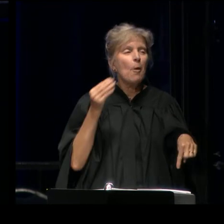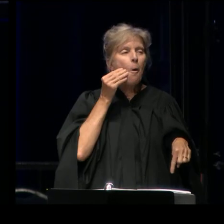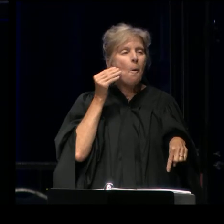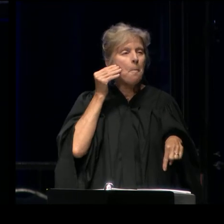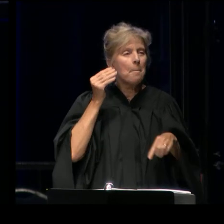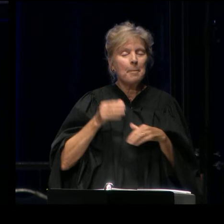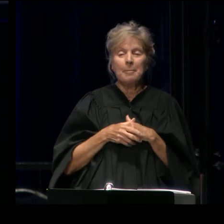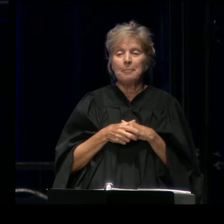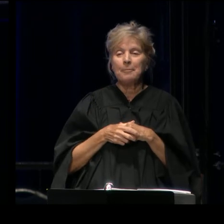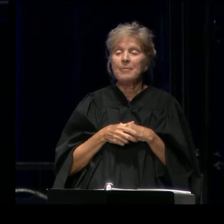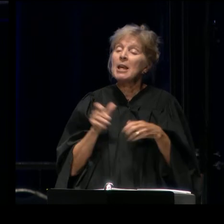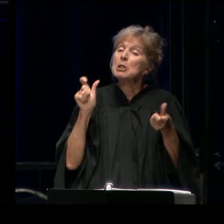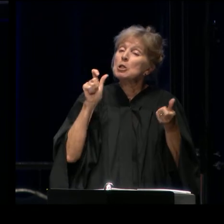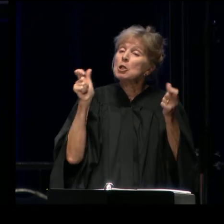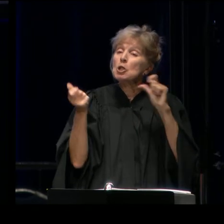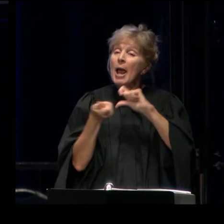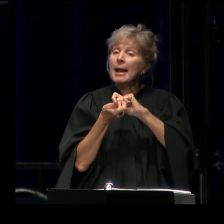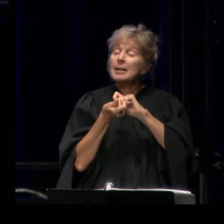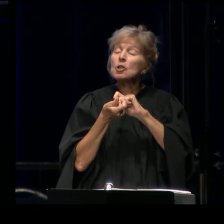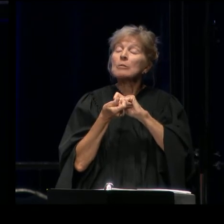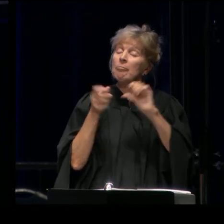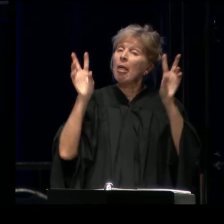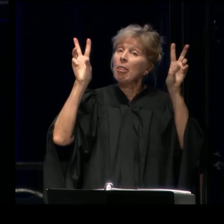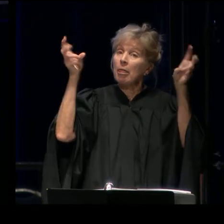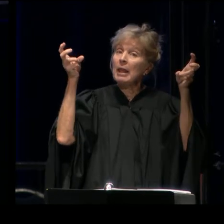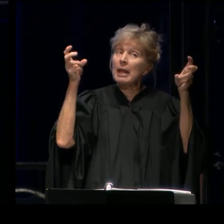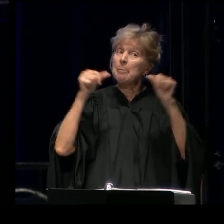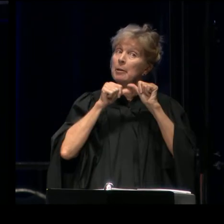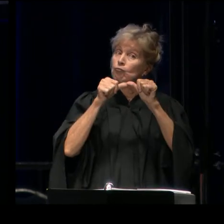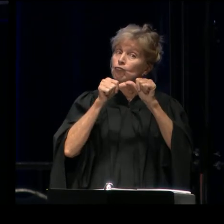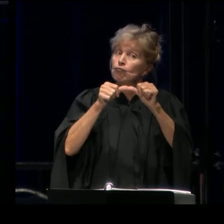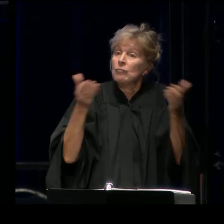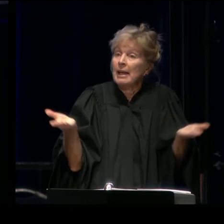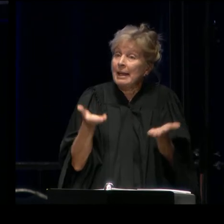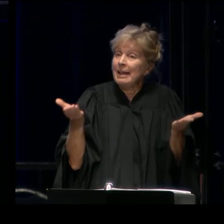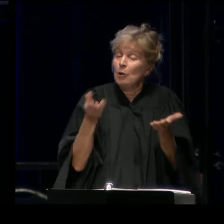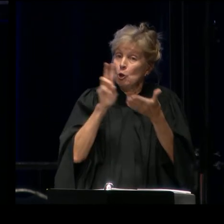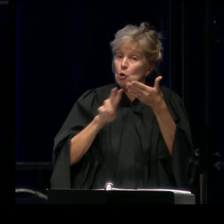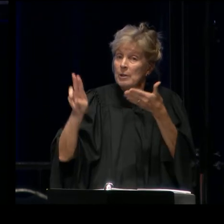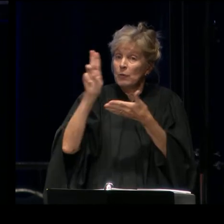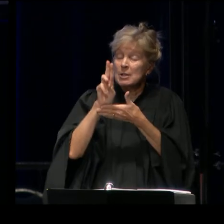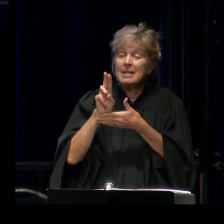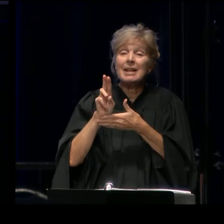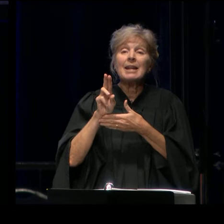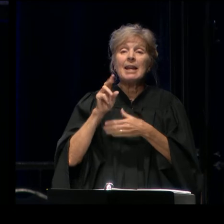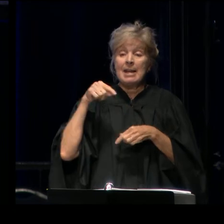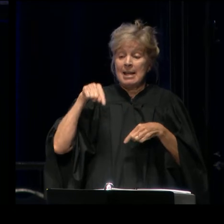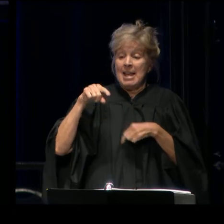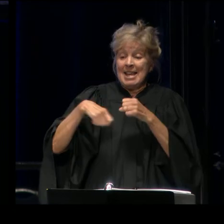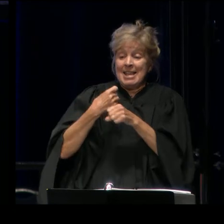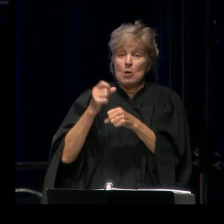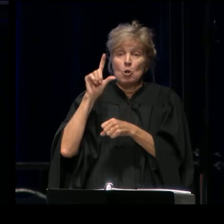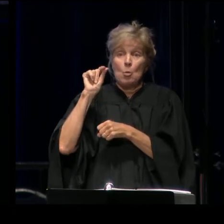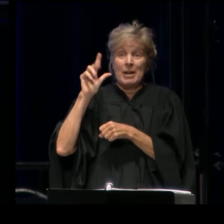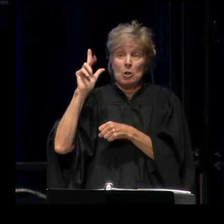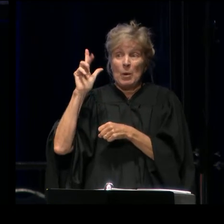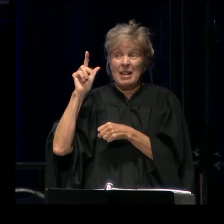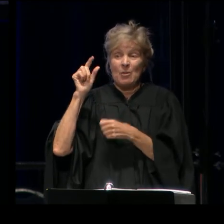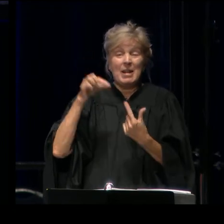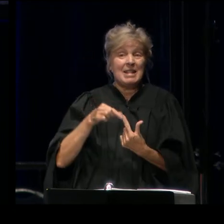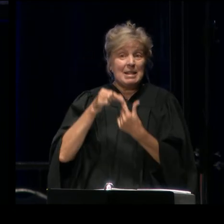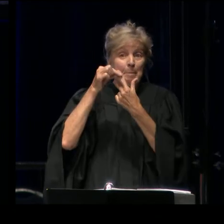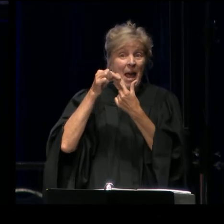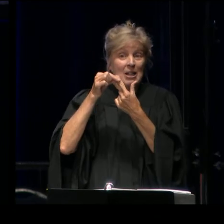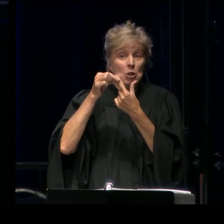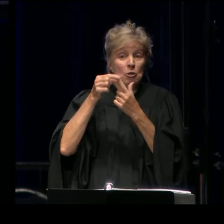Change is a continuing theme at our university, and in 2023, it holds special